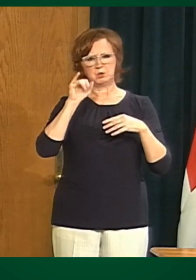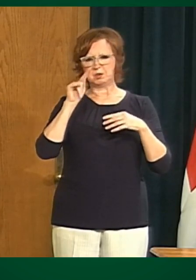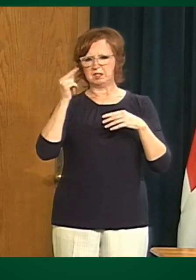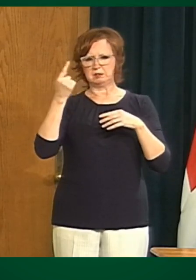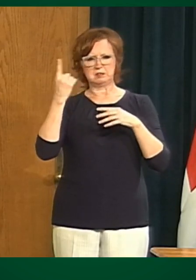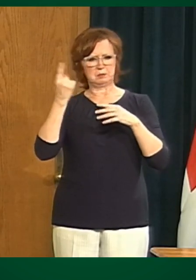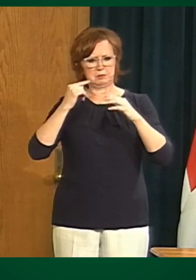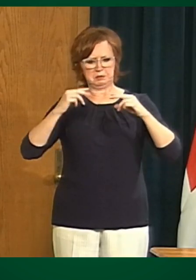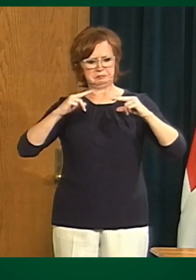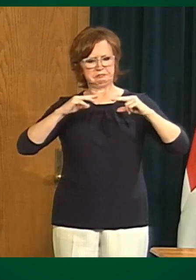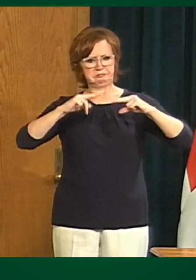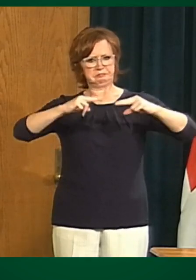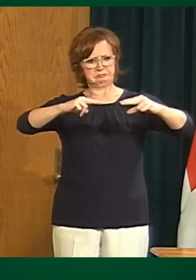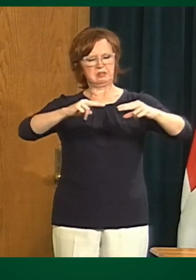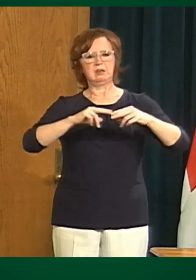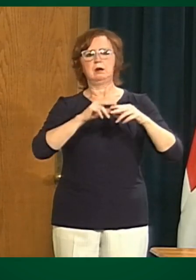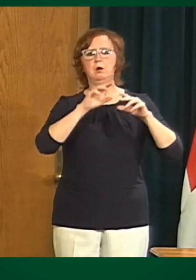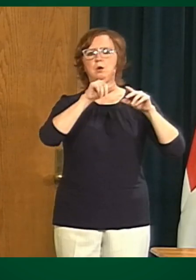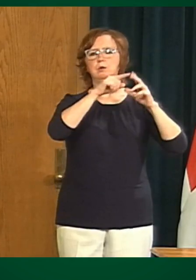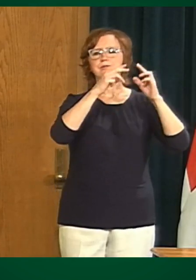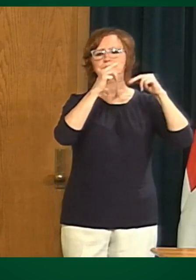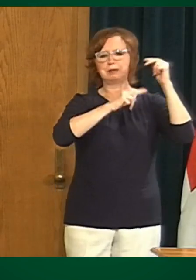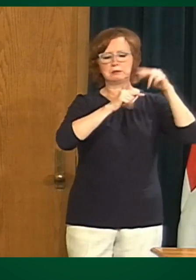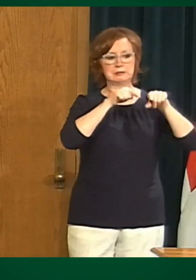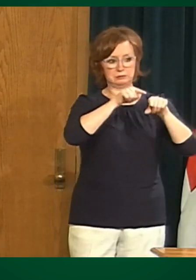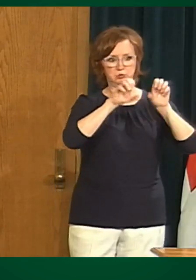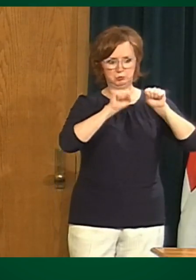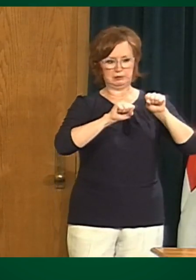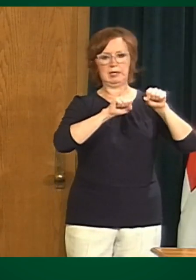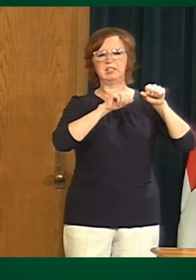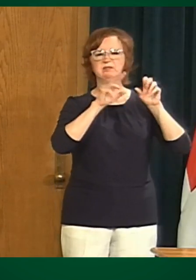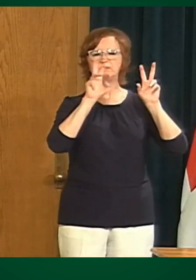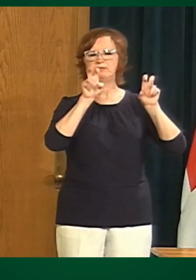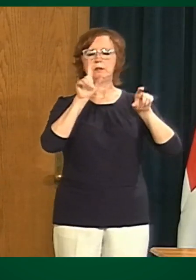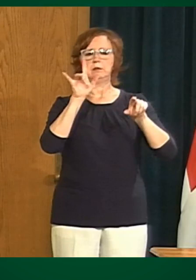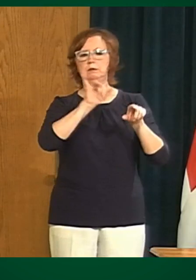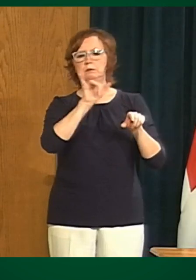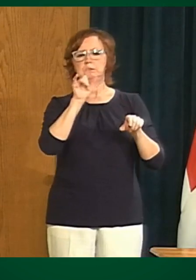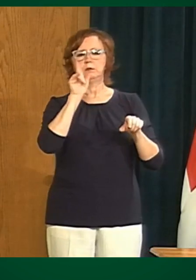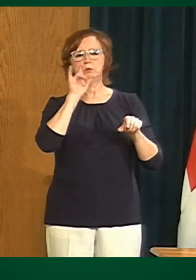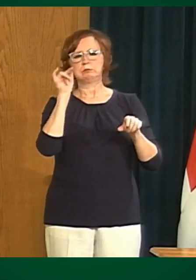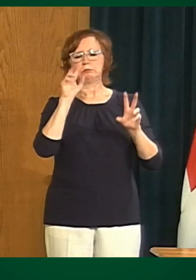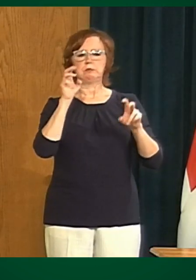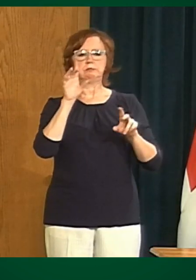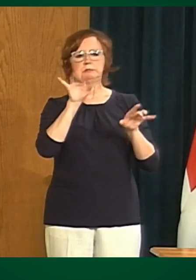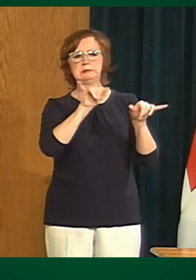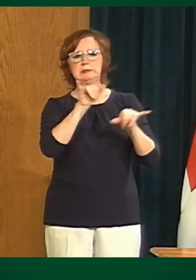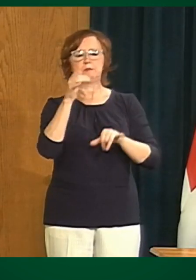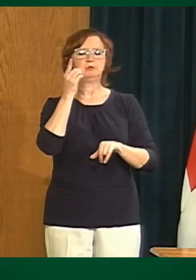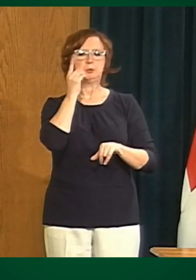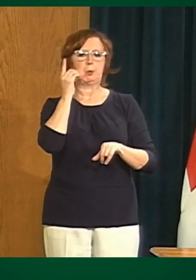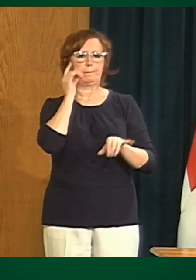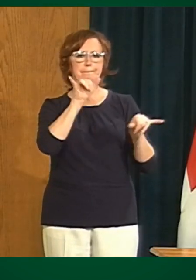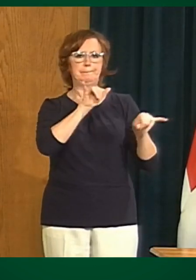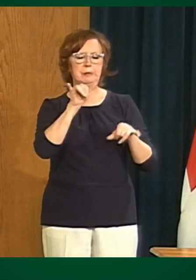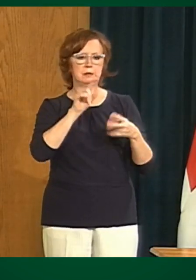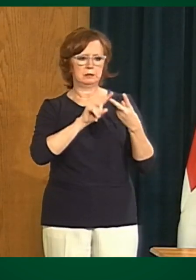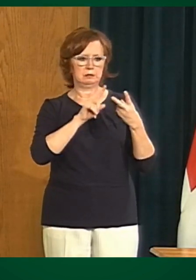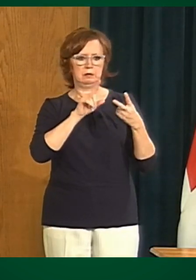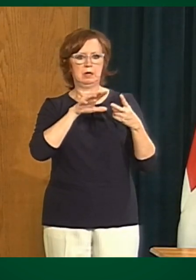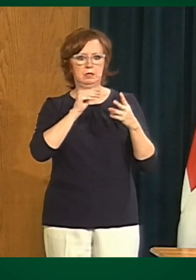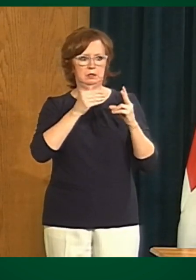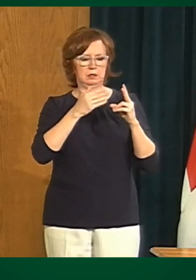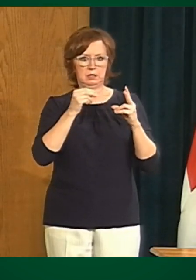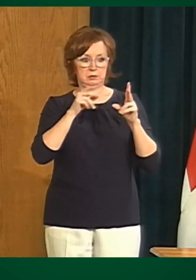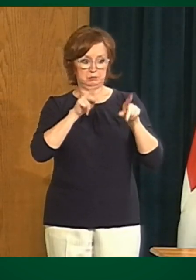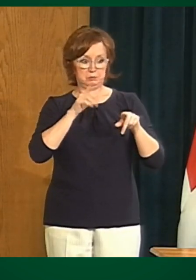first. We have some housing that we have for educators that isn't being utilized at the moment as well. We've offered that to the community. I believe, I don't know the numbers, but I believe